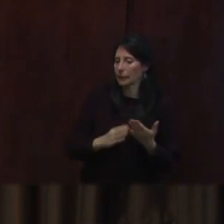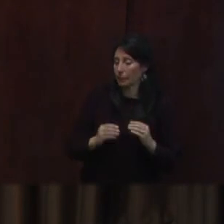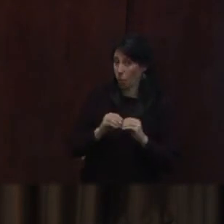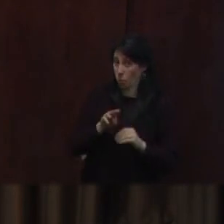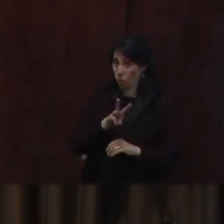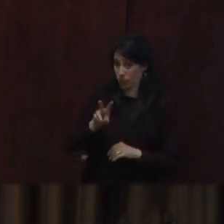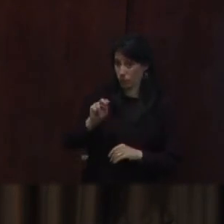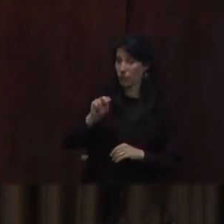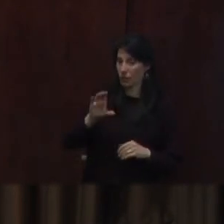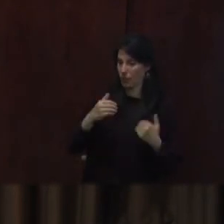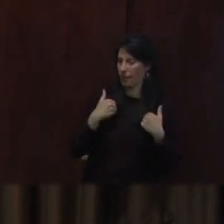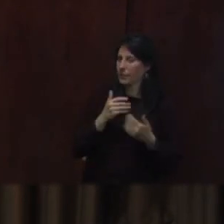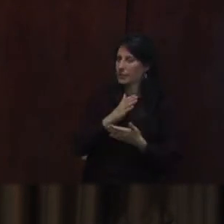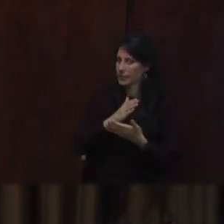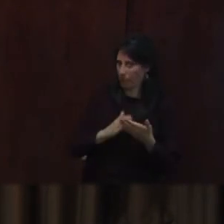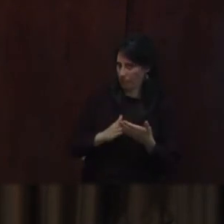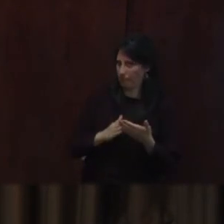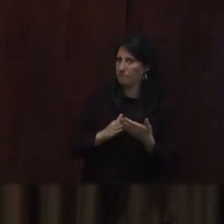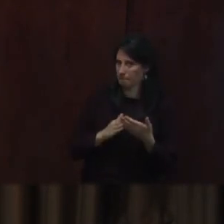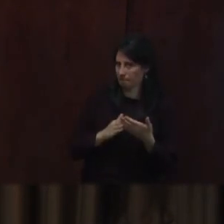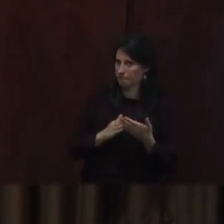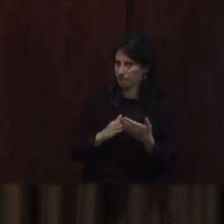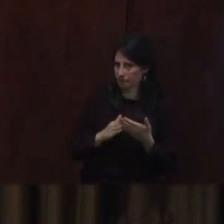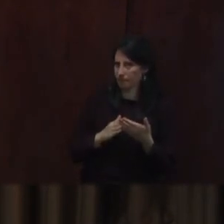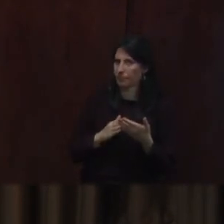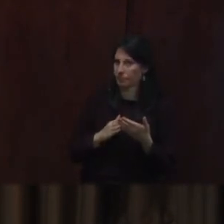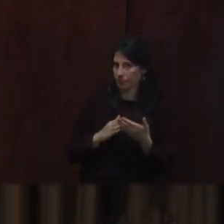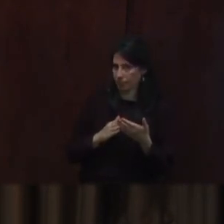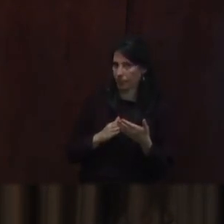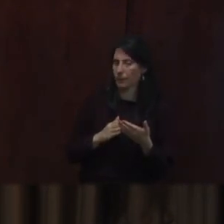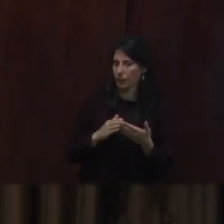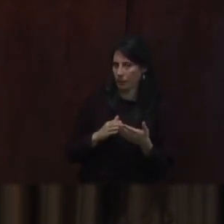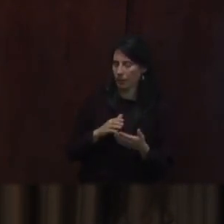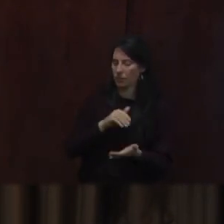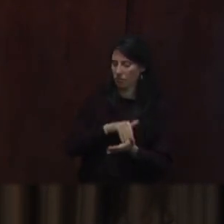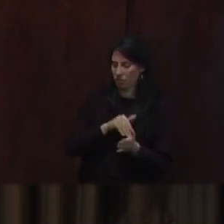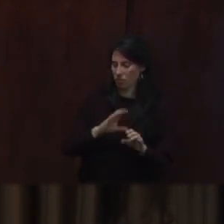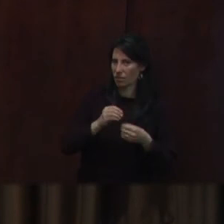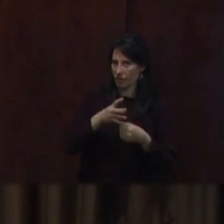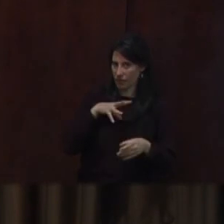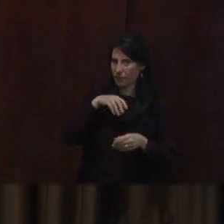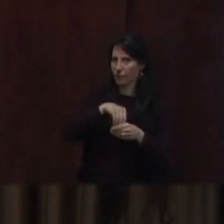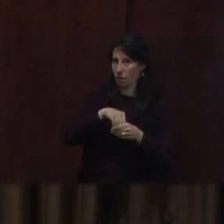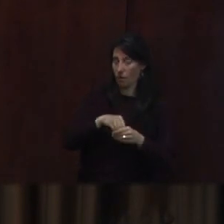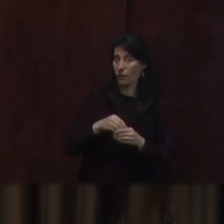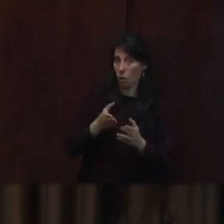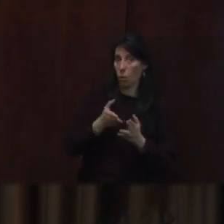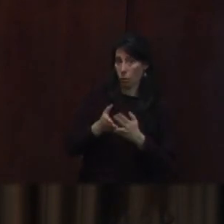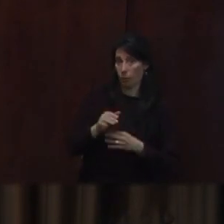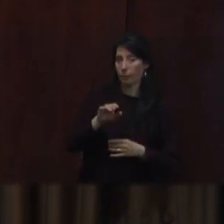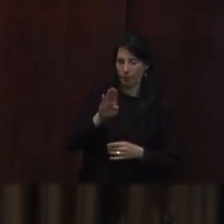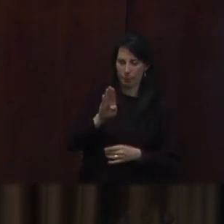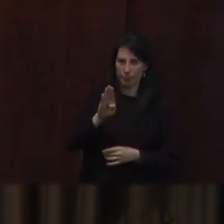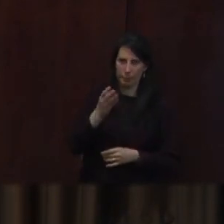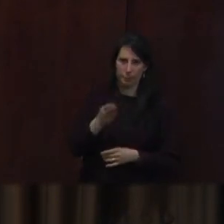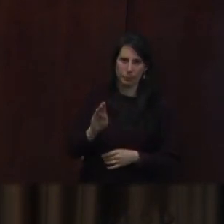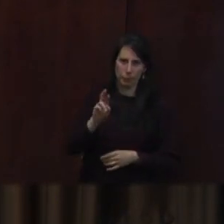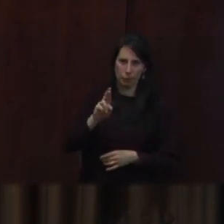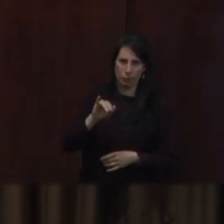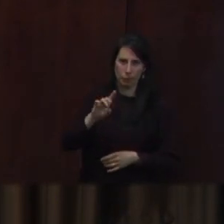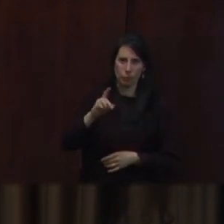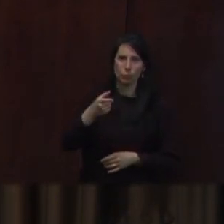board, and with the Western North Carolina Collaborative, one did receive, that was Blue Ridge, did receive